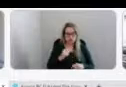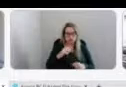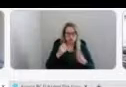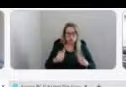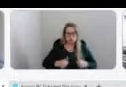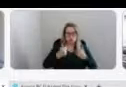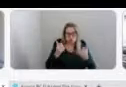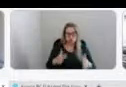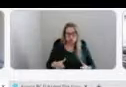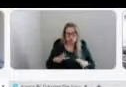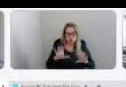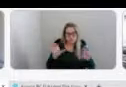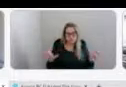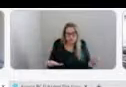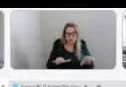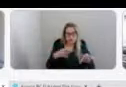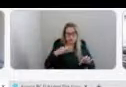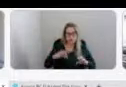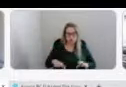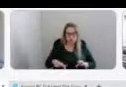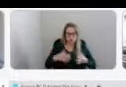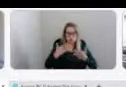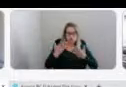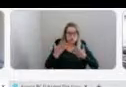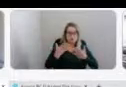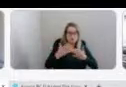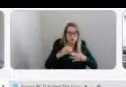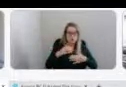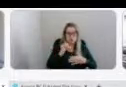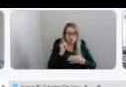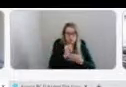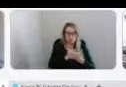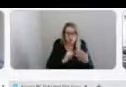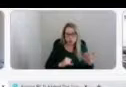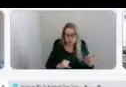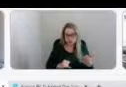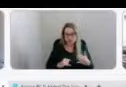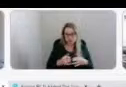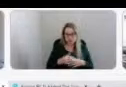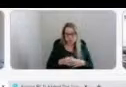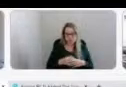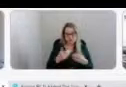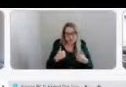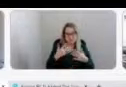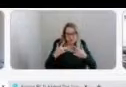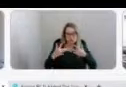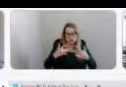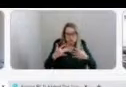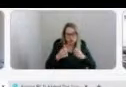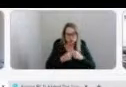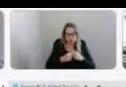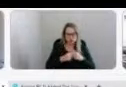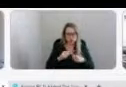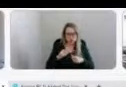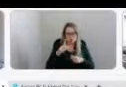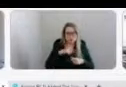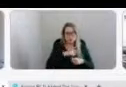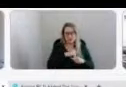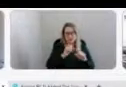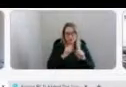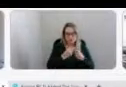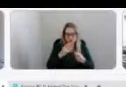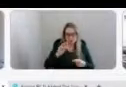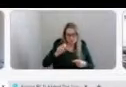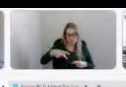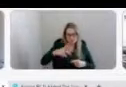volunteer in several arts and service organizations in the flagstaff community i have concerns with the draft legislative district map